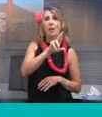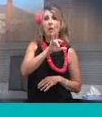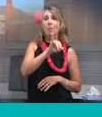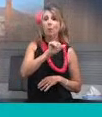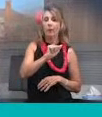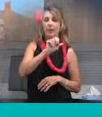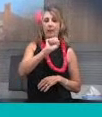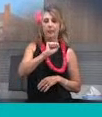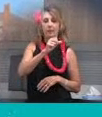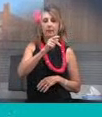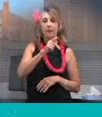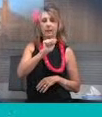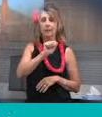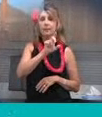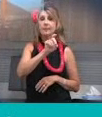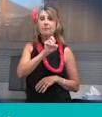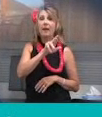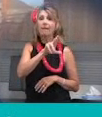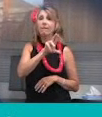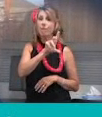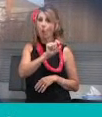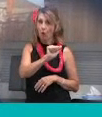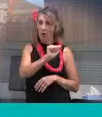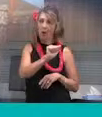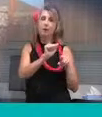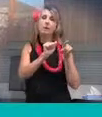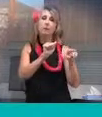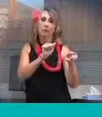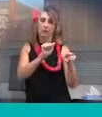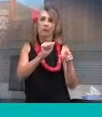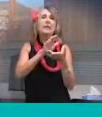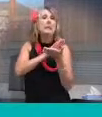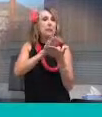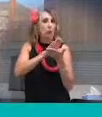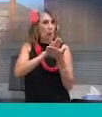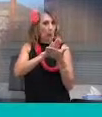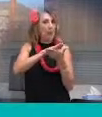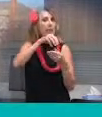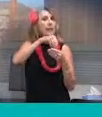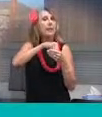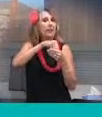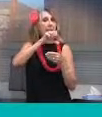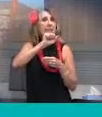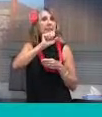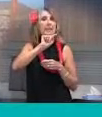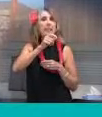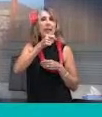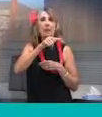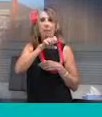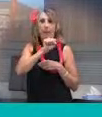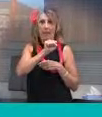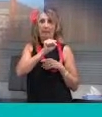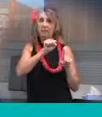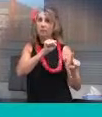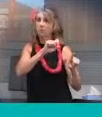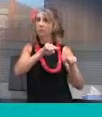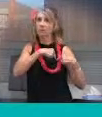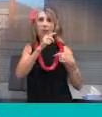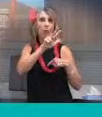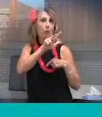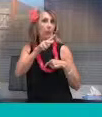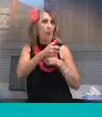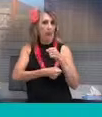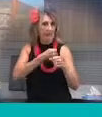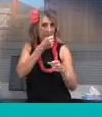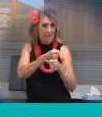at St. Patrick's. Maria is proud of her 31 years of service to our school board. She has been a fixture in the St. Patrick's community for